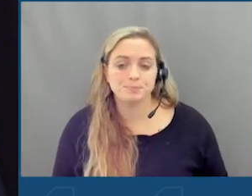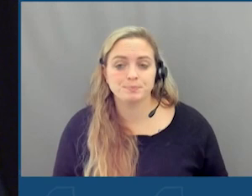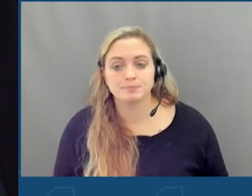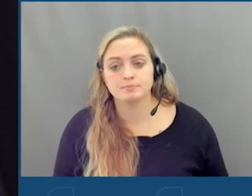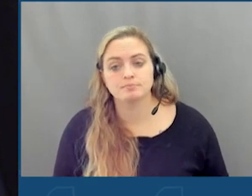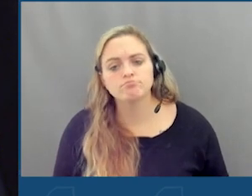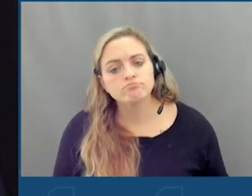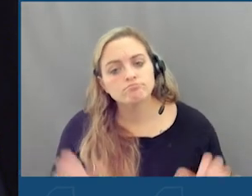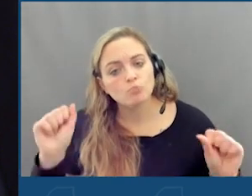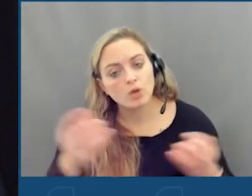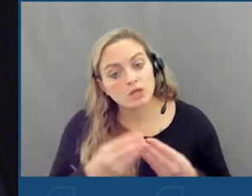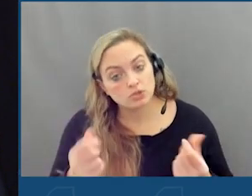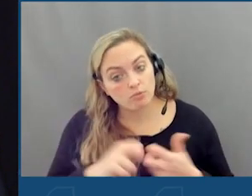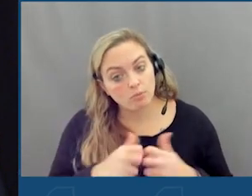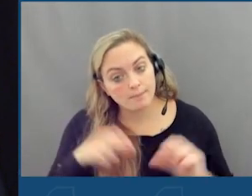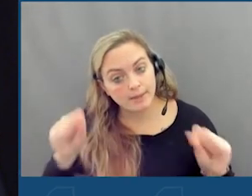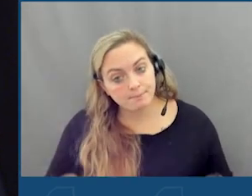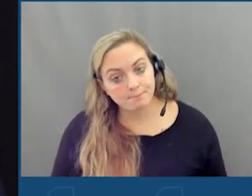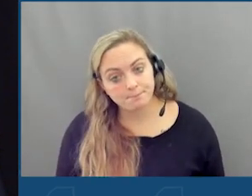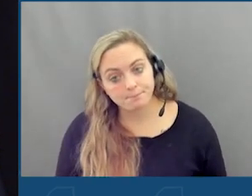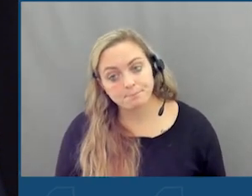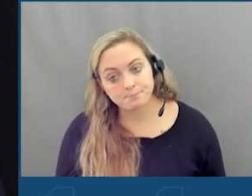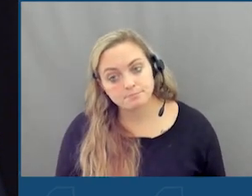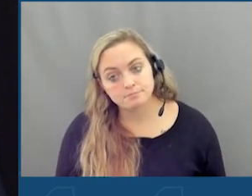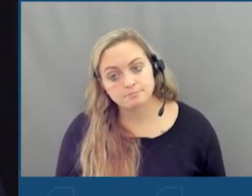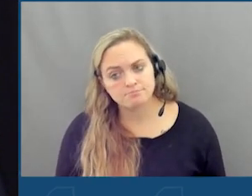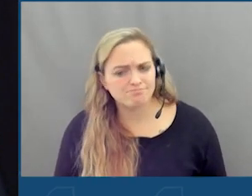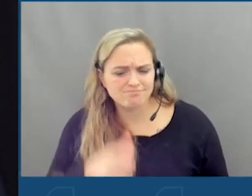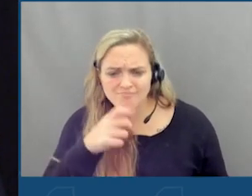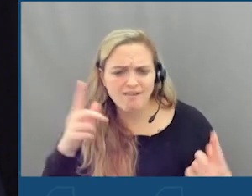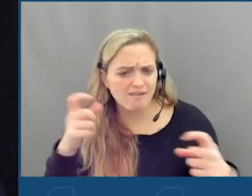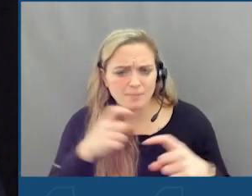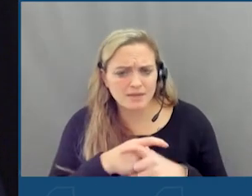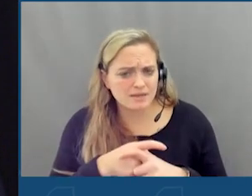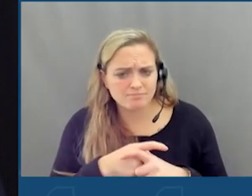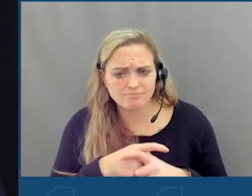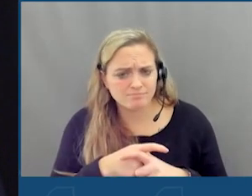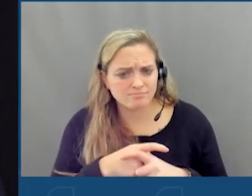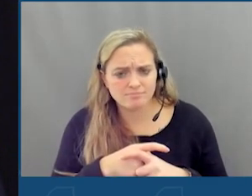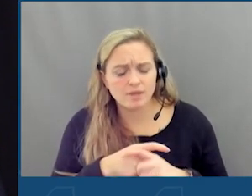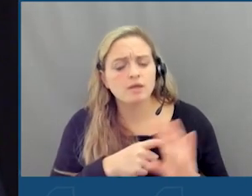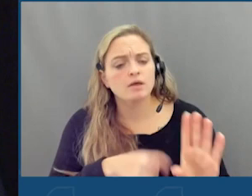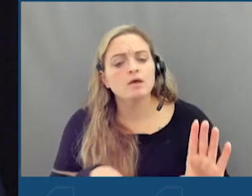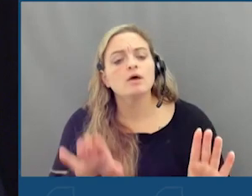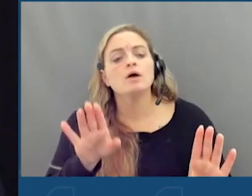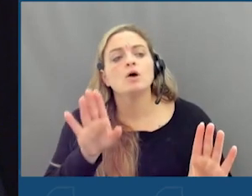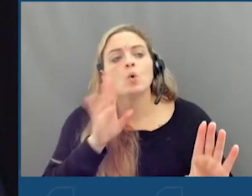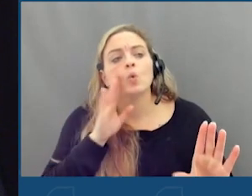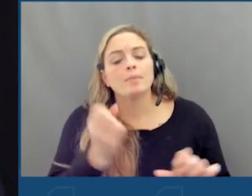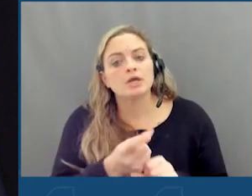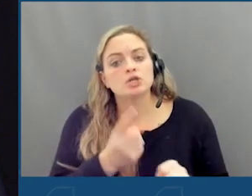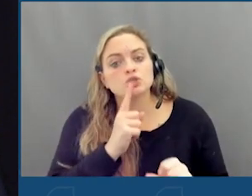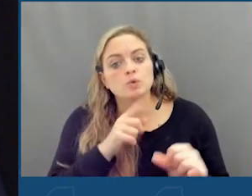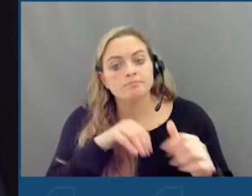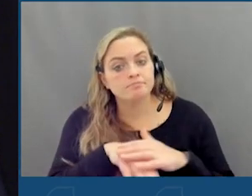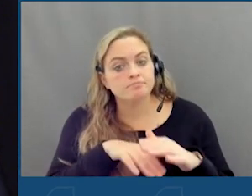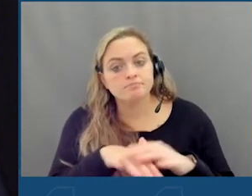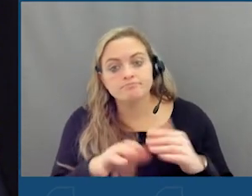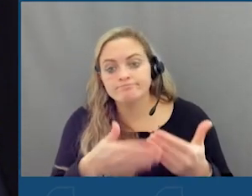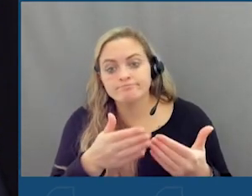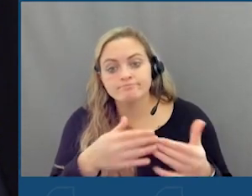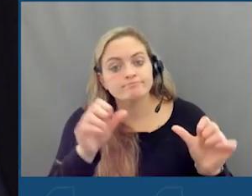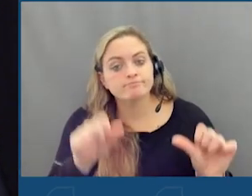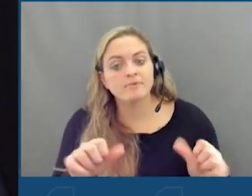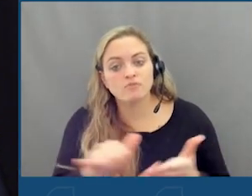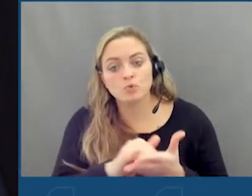we can solve that. It's not complicated. So we're going to make doula care as accessible to as many New Yorkers